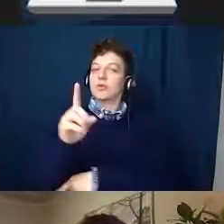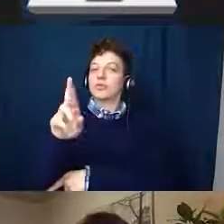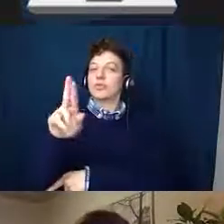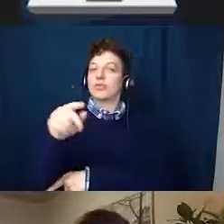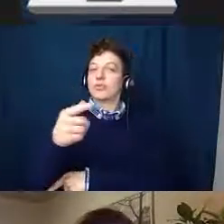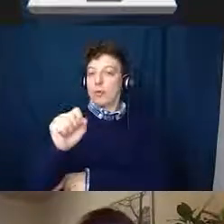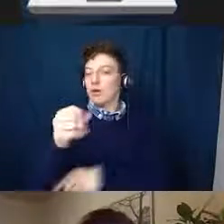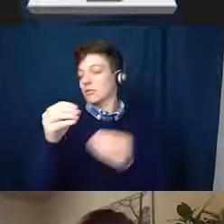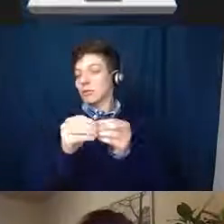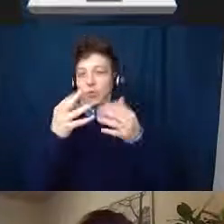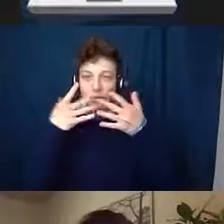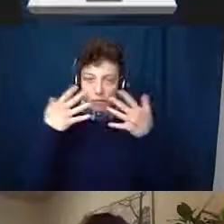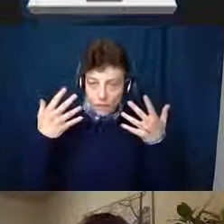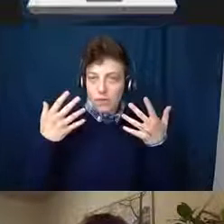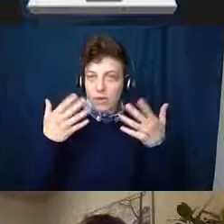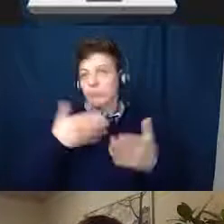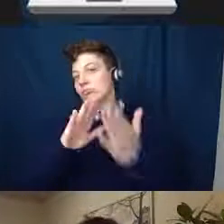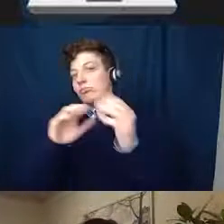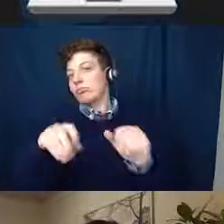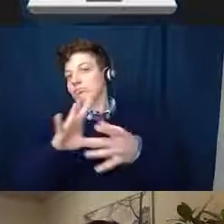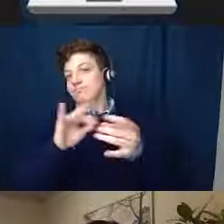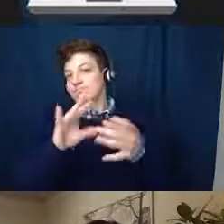think, friendly way to talk about these people.